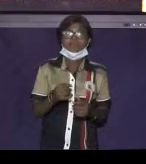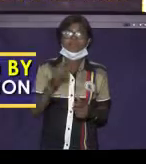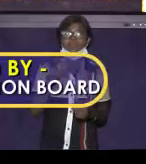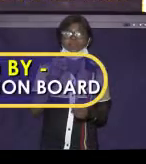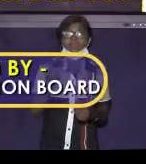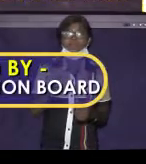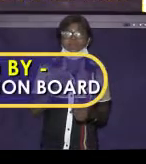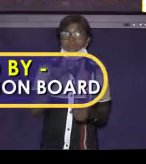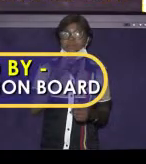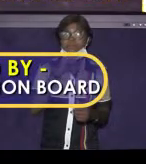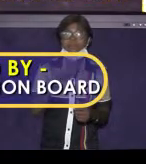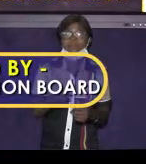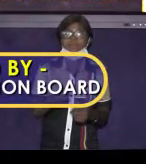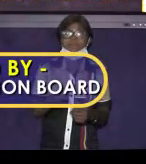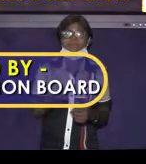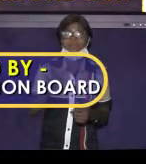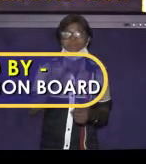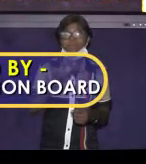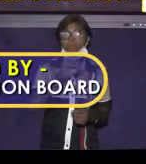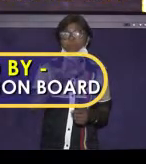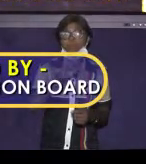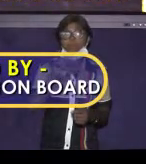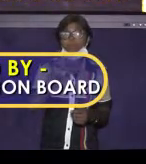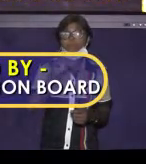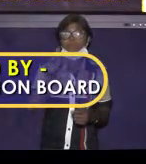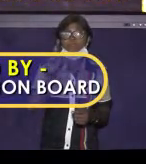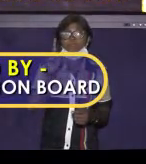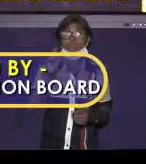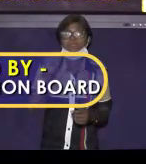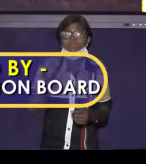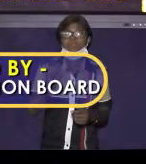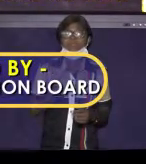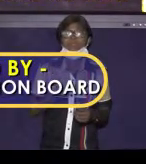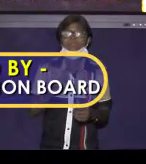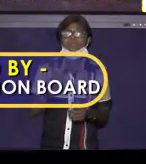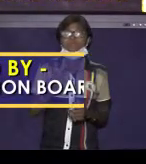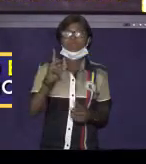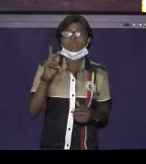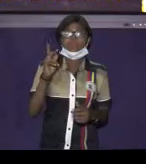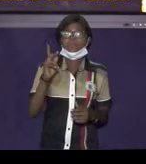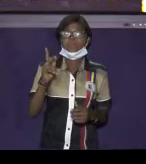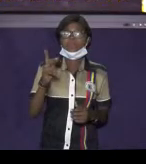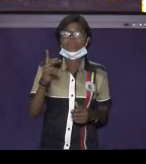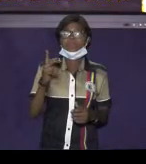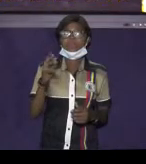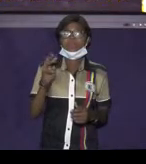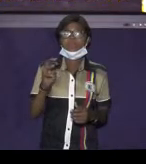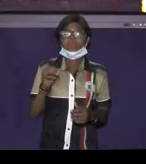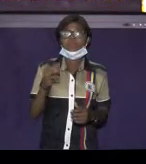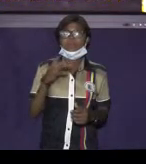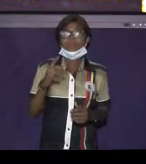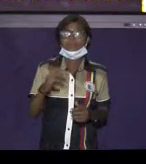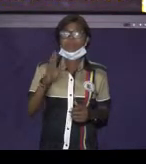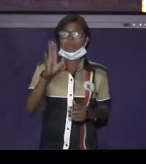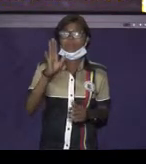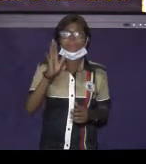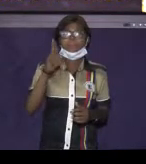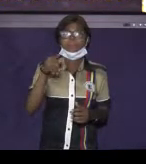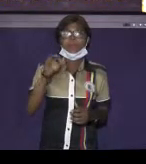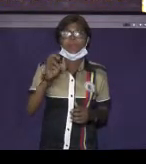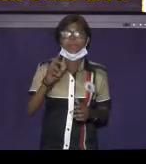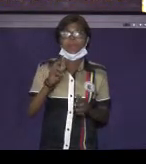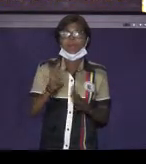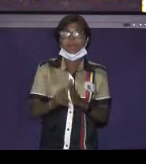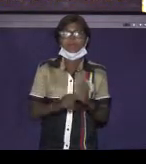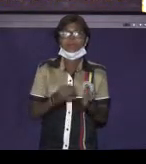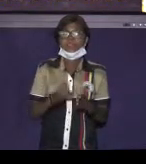therefore the average speed of the train is 120 kilometers per hour. Did you get this right, my friend? Of course you did. It